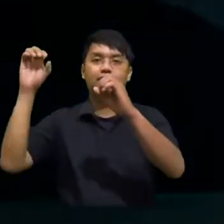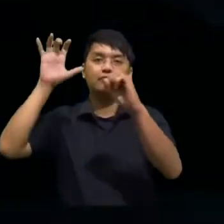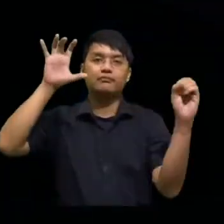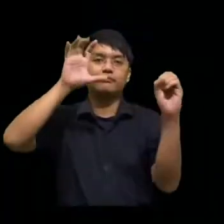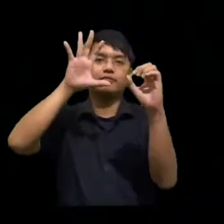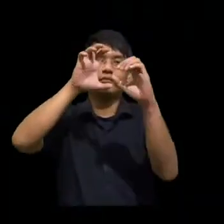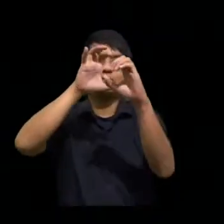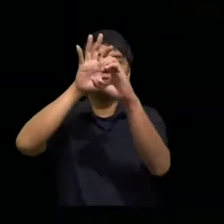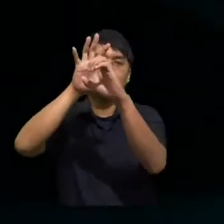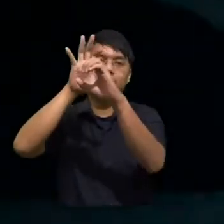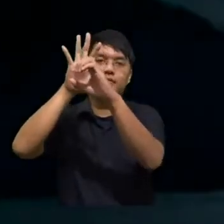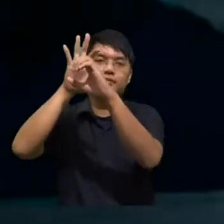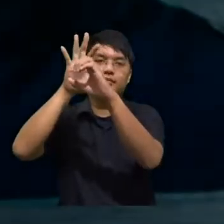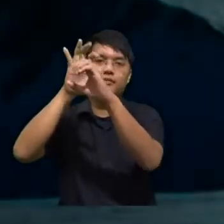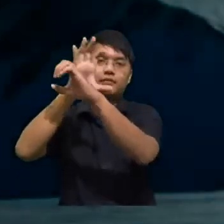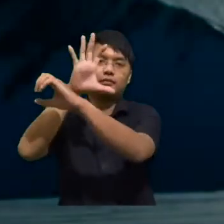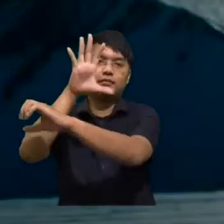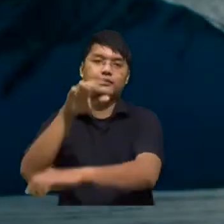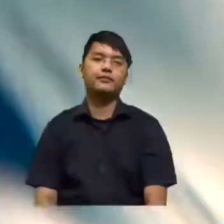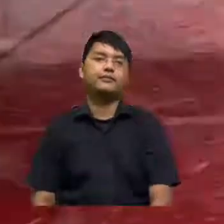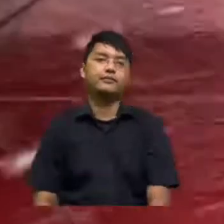lunar eclipses,